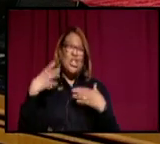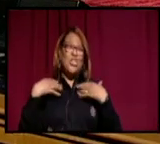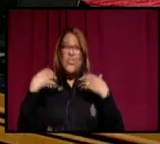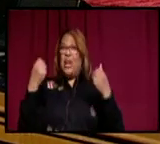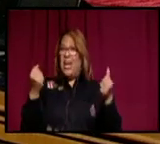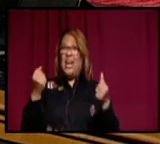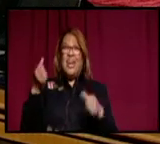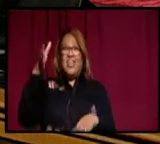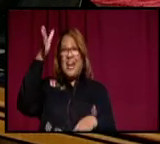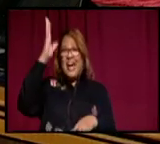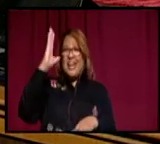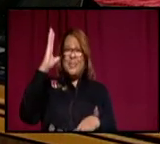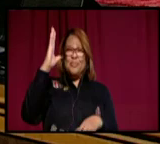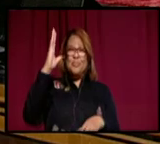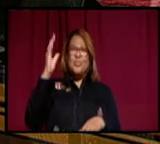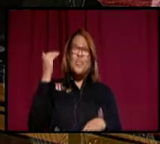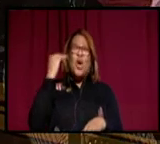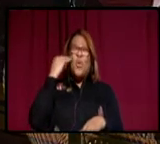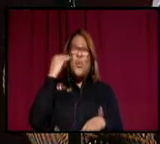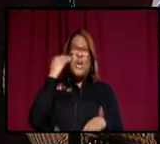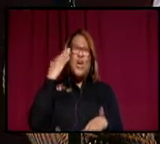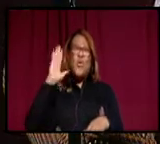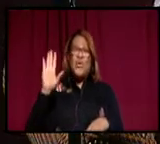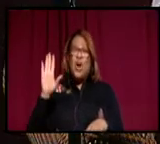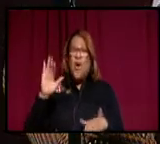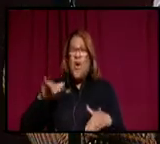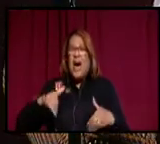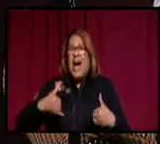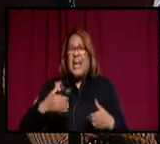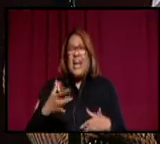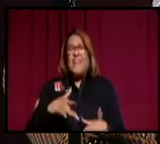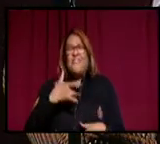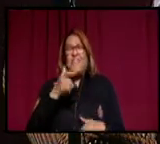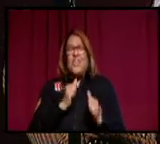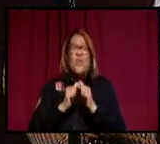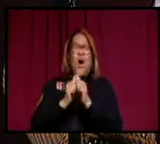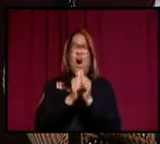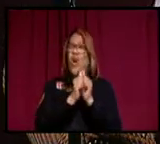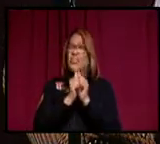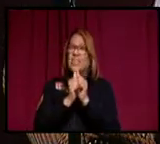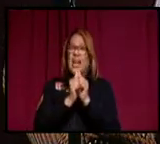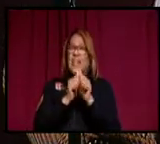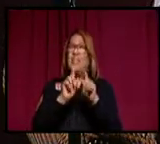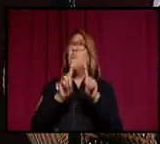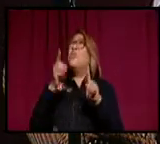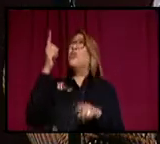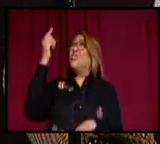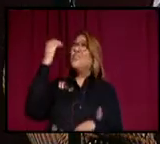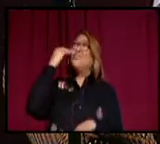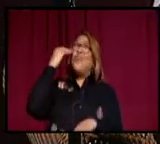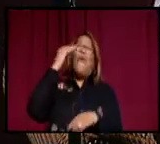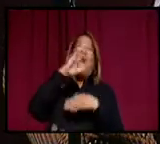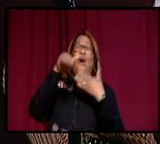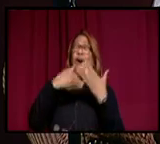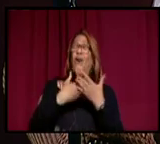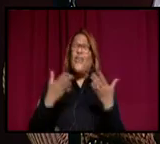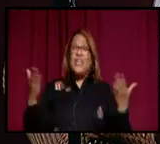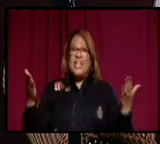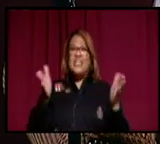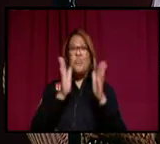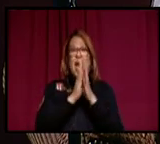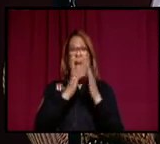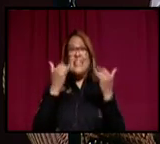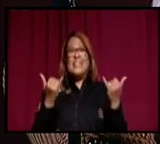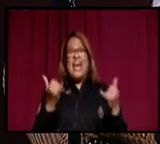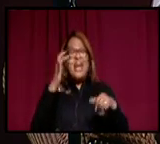this time and season. Lord, we don't know how they feel altogether, but God, you know, for you know all things. And we ask today that